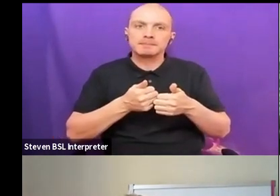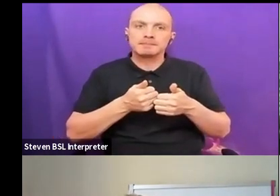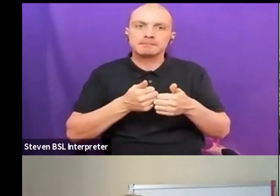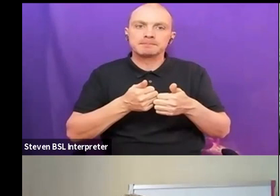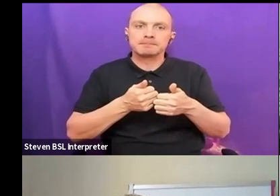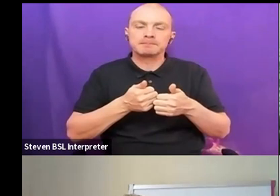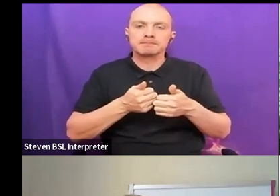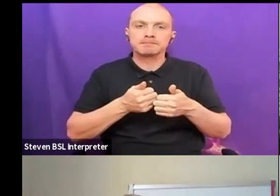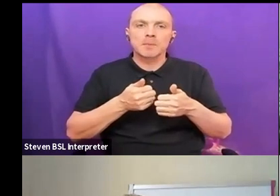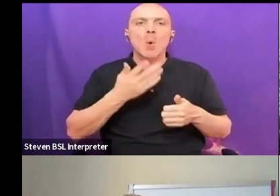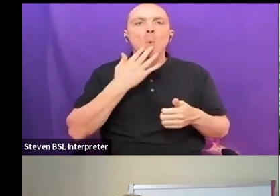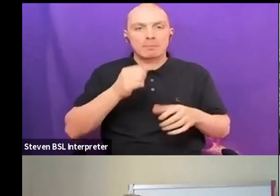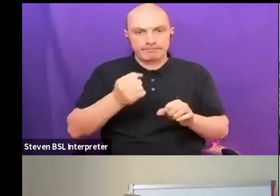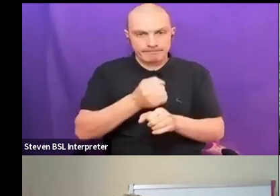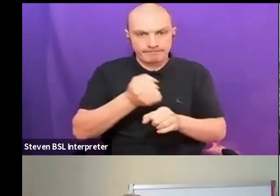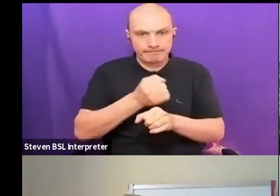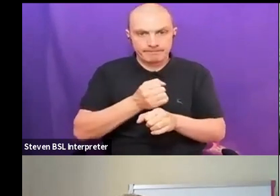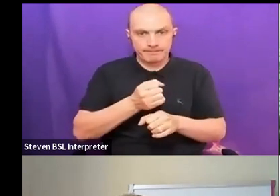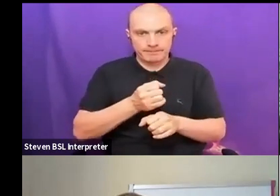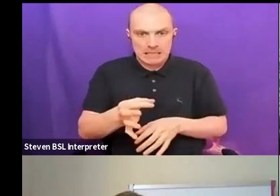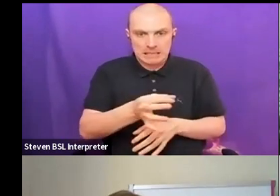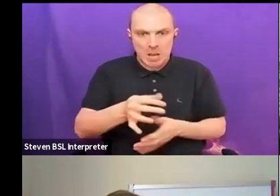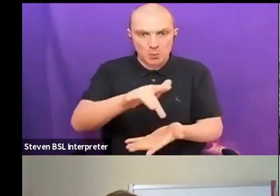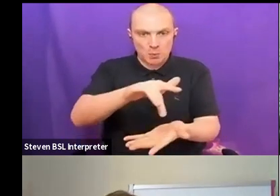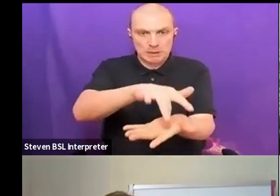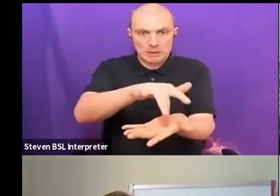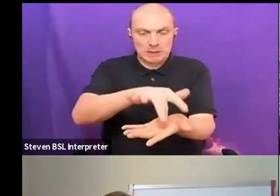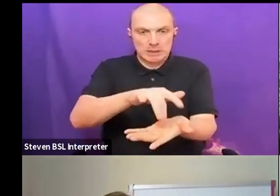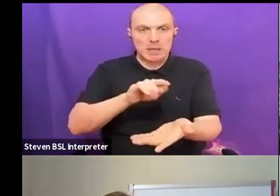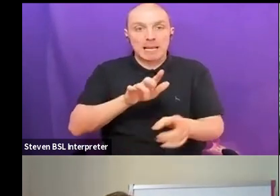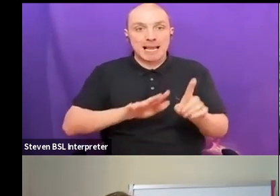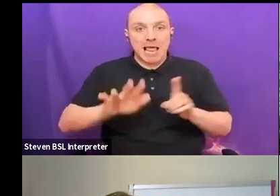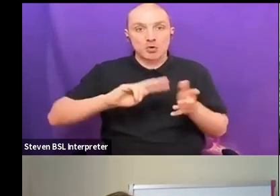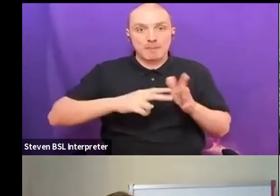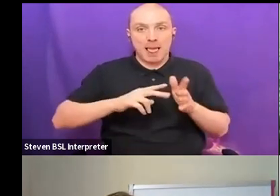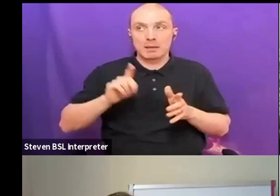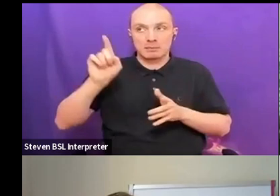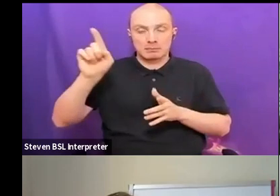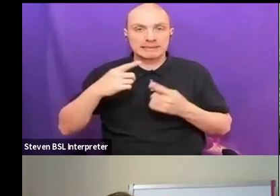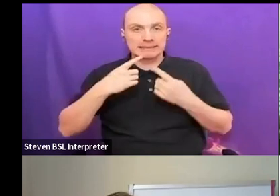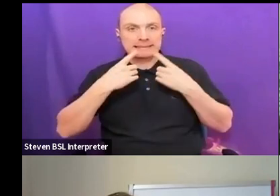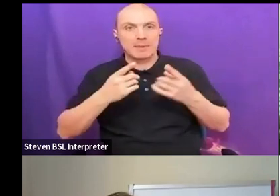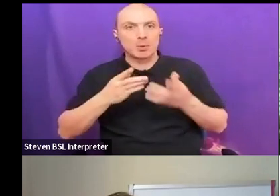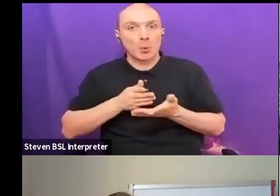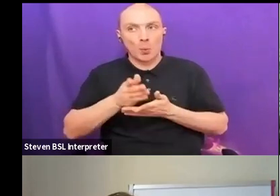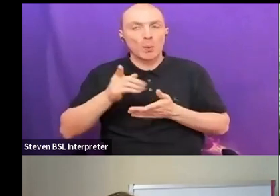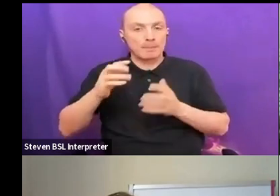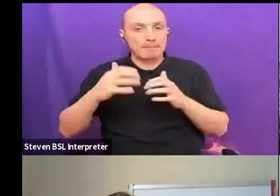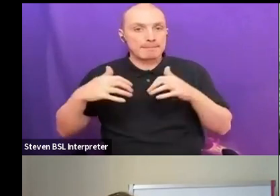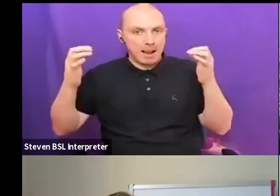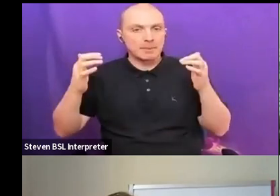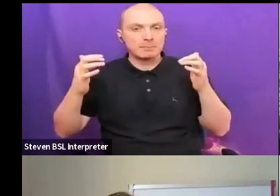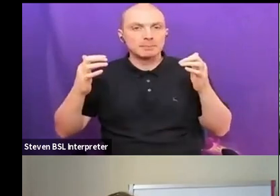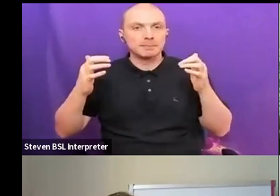and town centres. Obviously, the National Planning Framework 4 has to go through Parliament and be agreed, and it won't come into force for a couple of years. But yes,